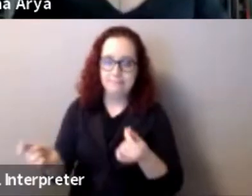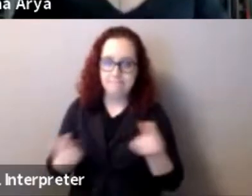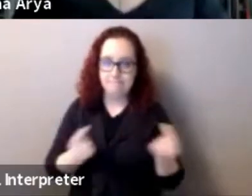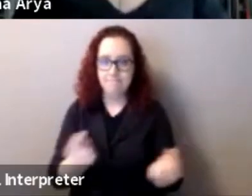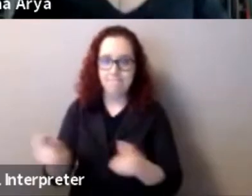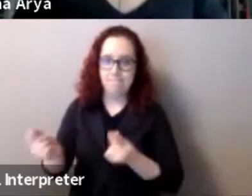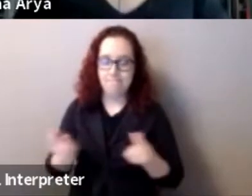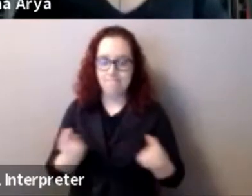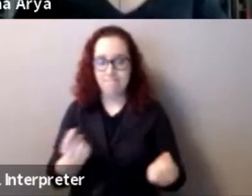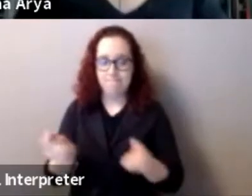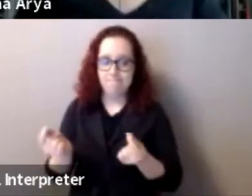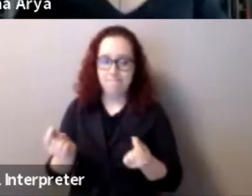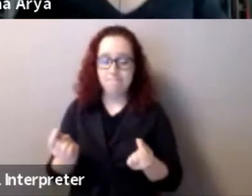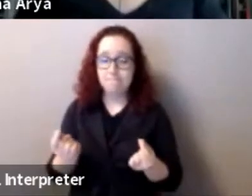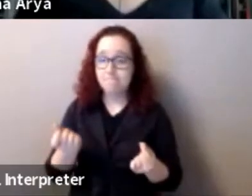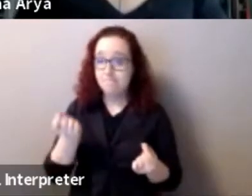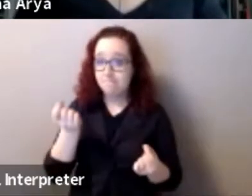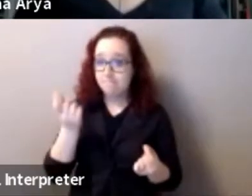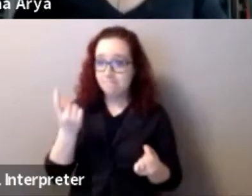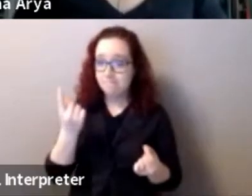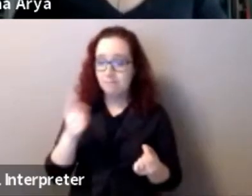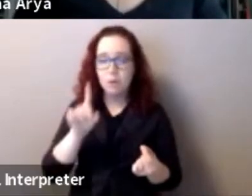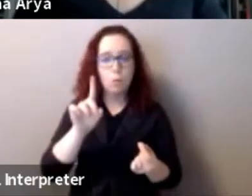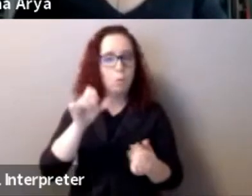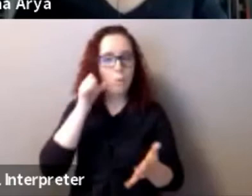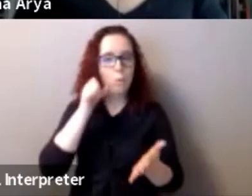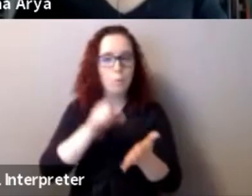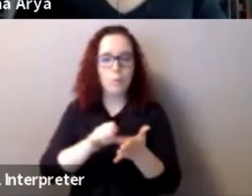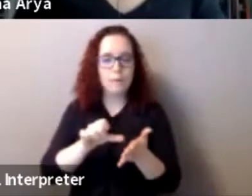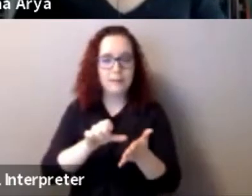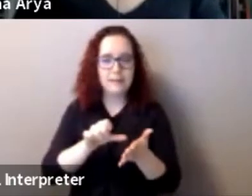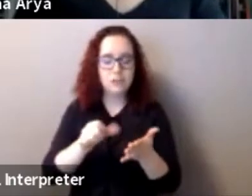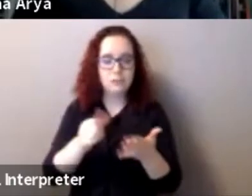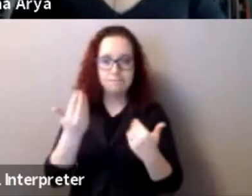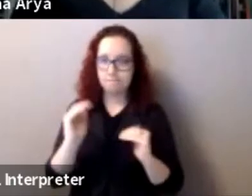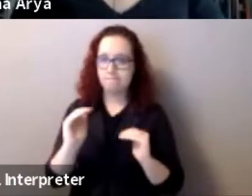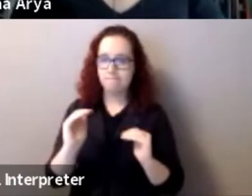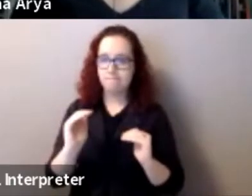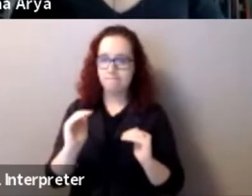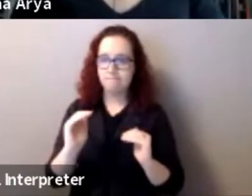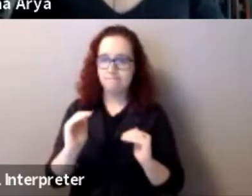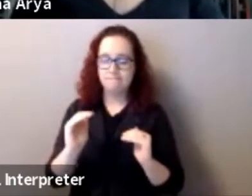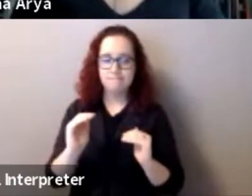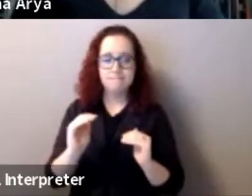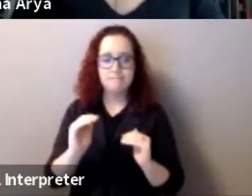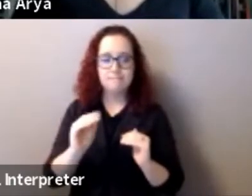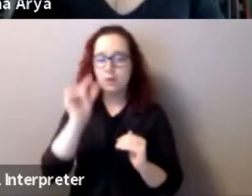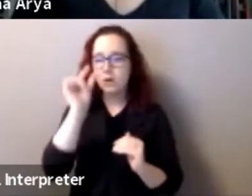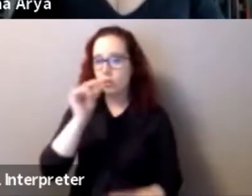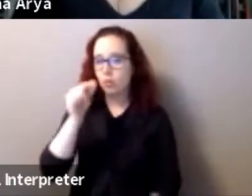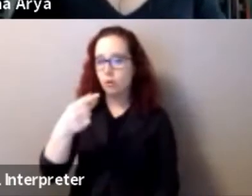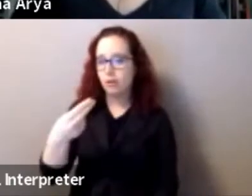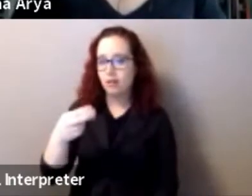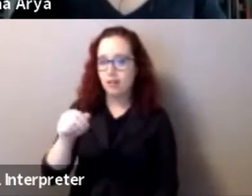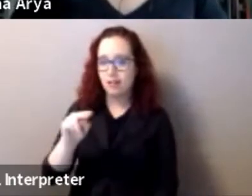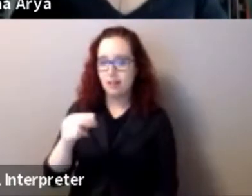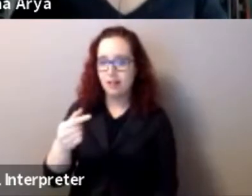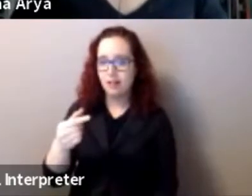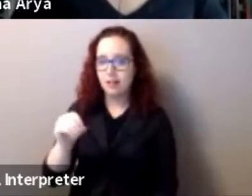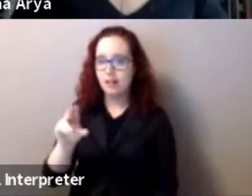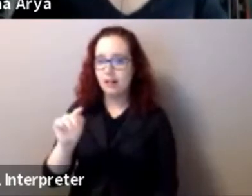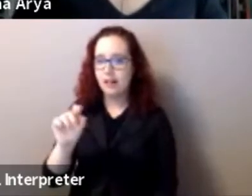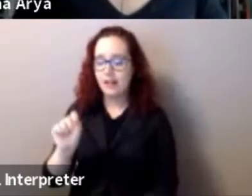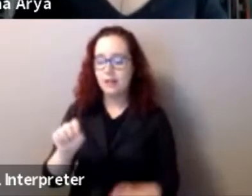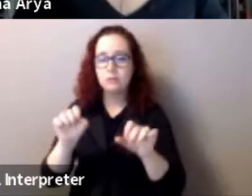professionals. But again, one-pager newsletters are okay. Google Hangouts, like we mentioned before, are other things that you can